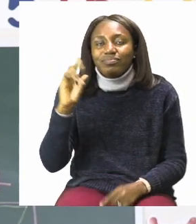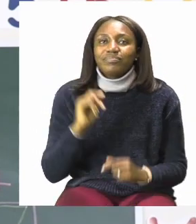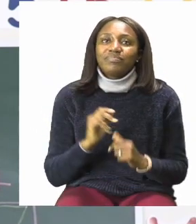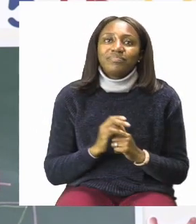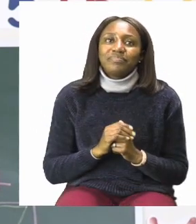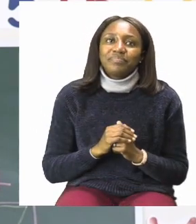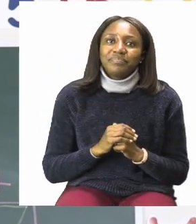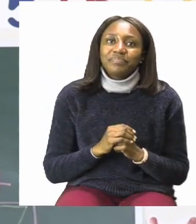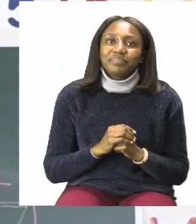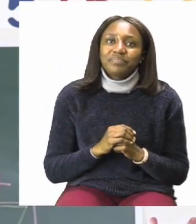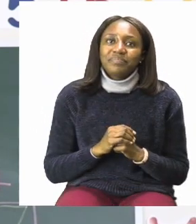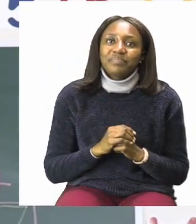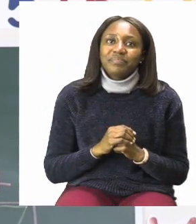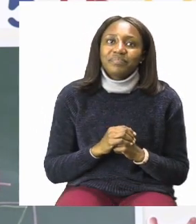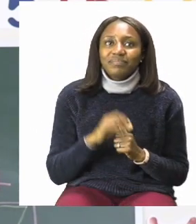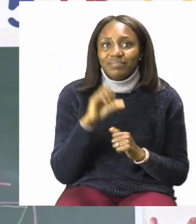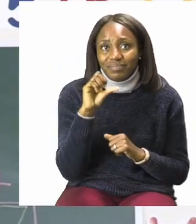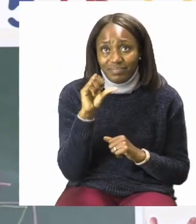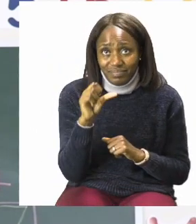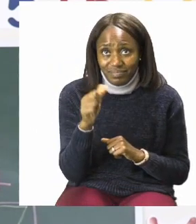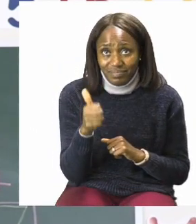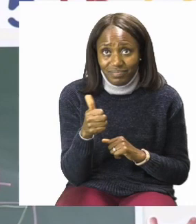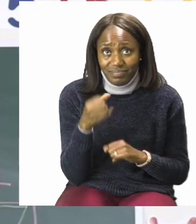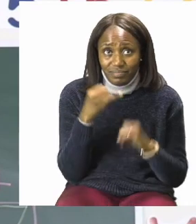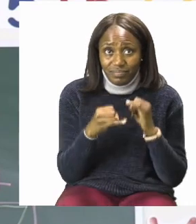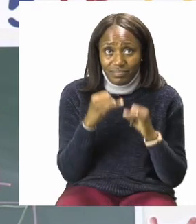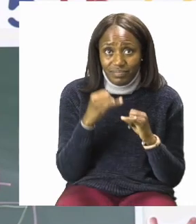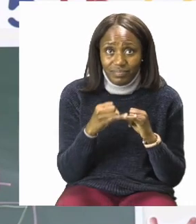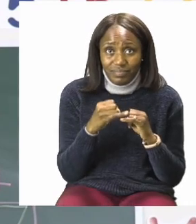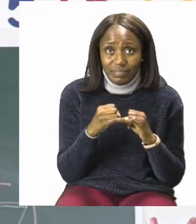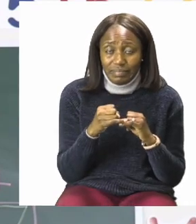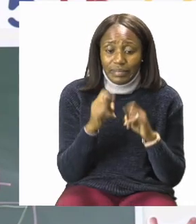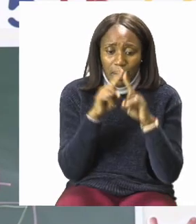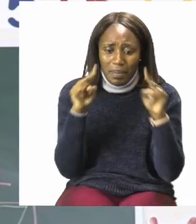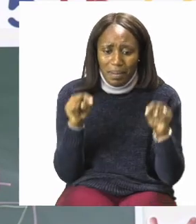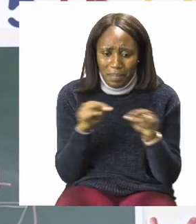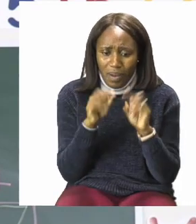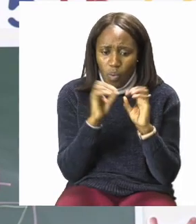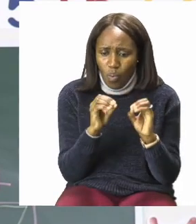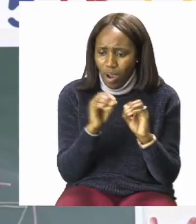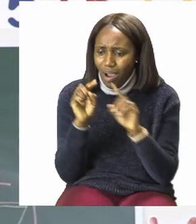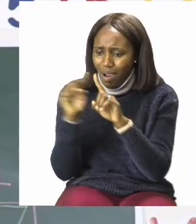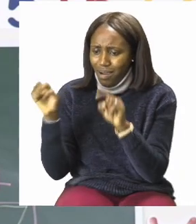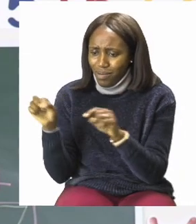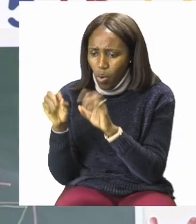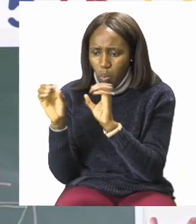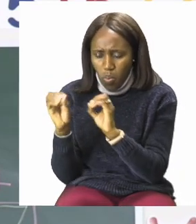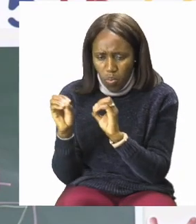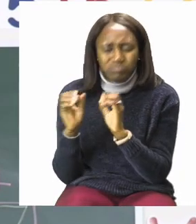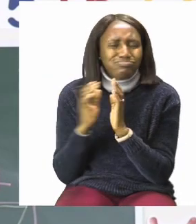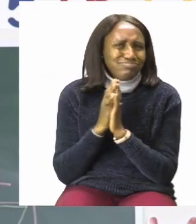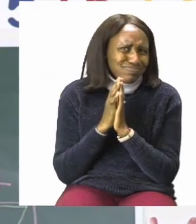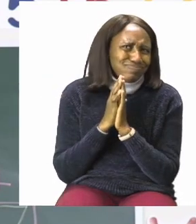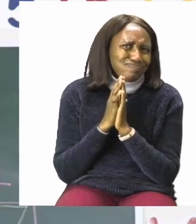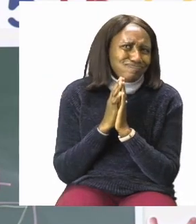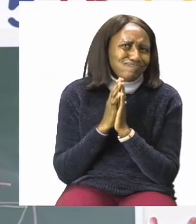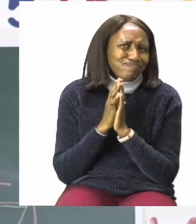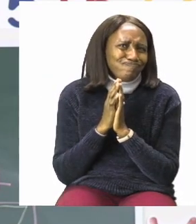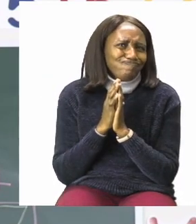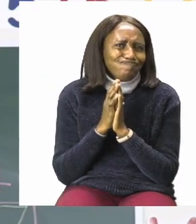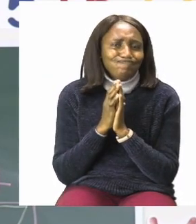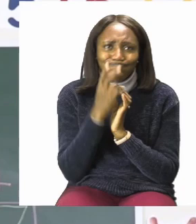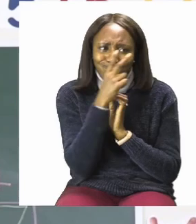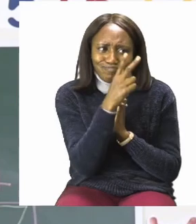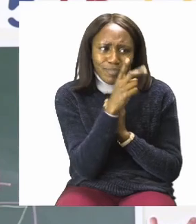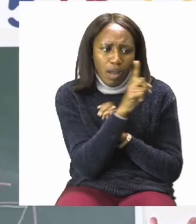7. For the last one, where both boxes are missing, this one is very simple. You take a look at the times table,